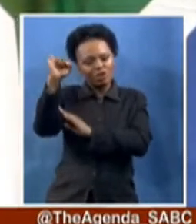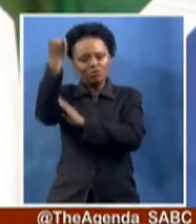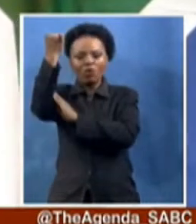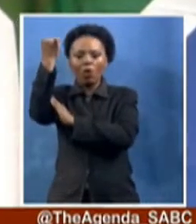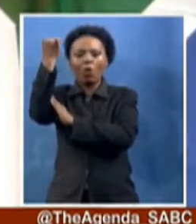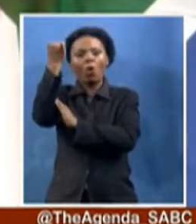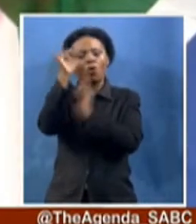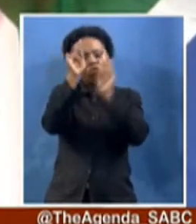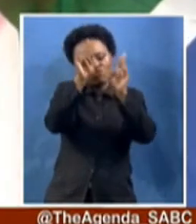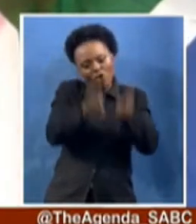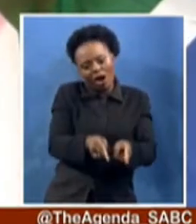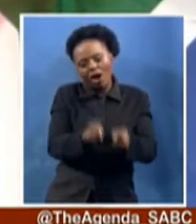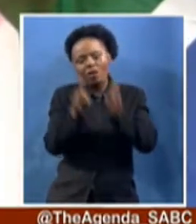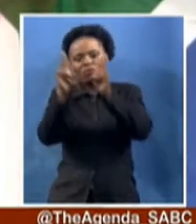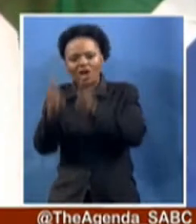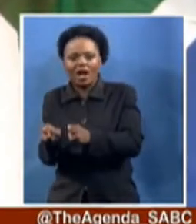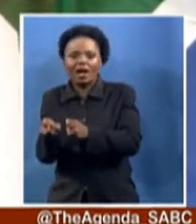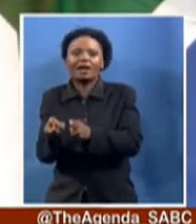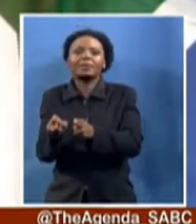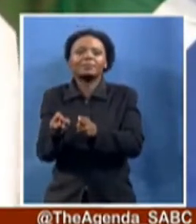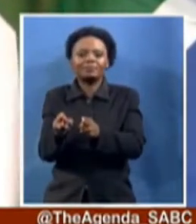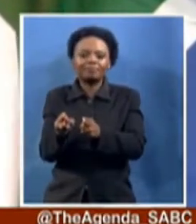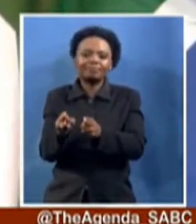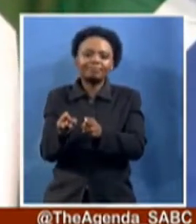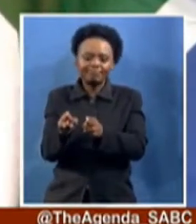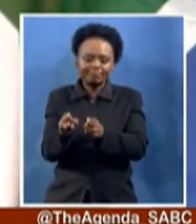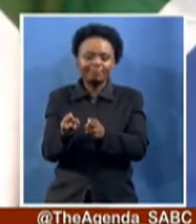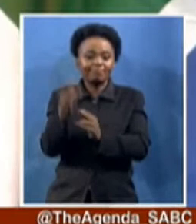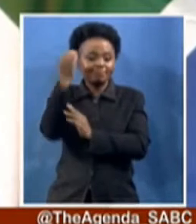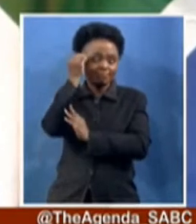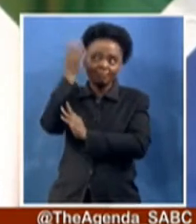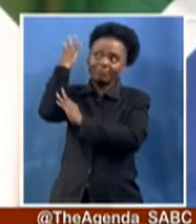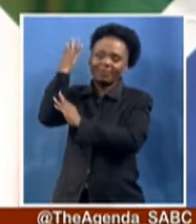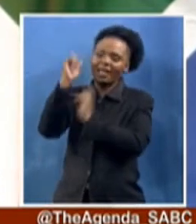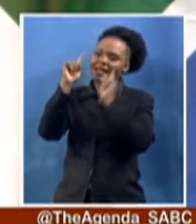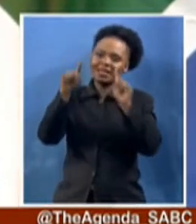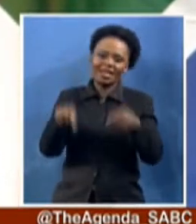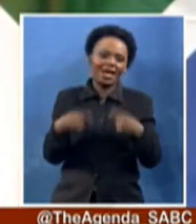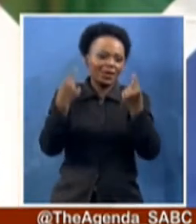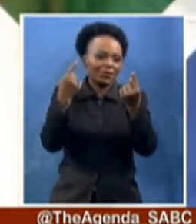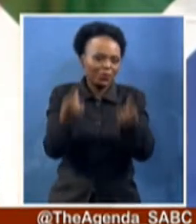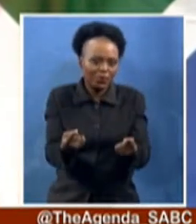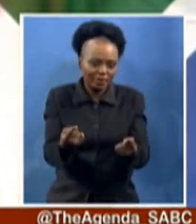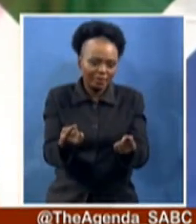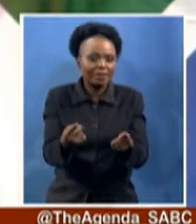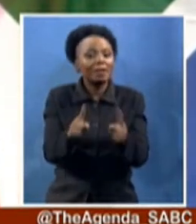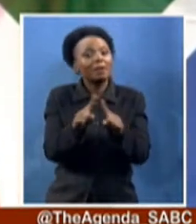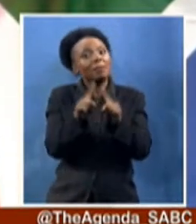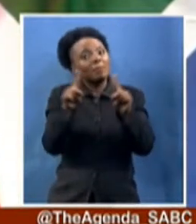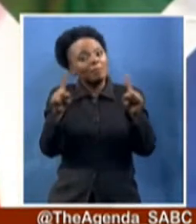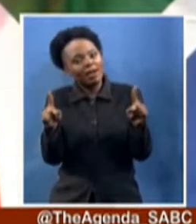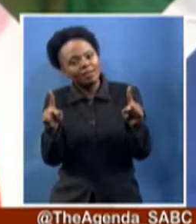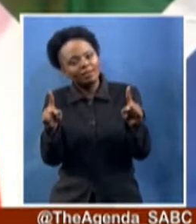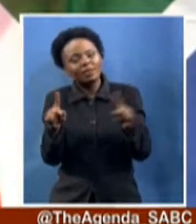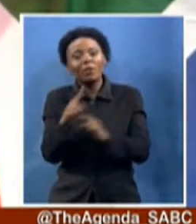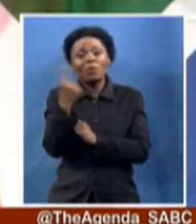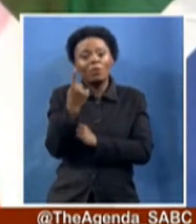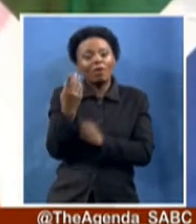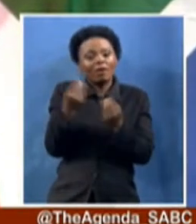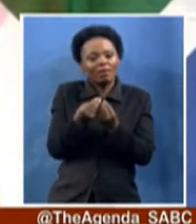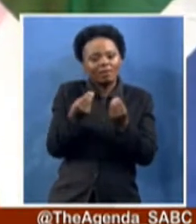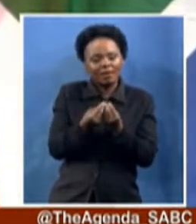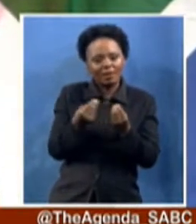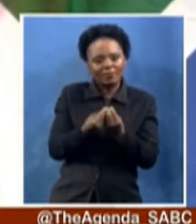them. But one of such is the first president of an independent